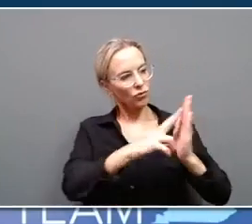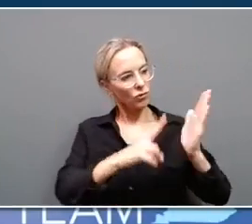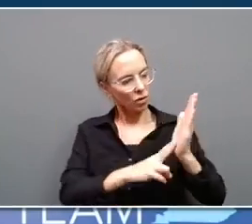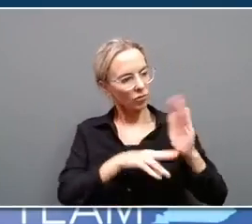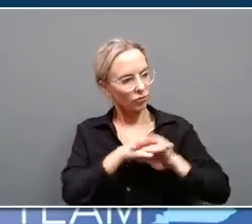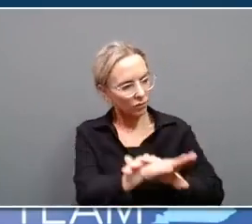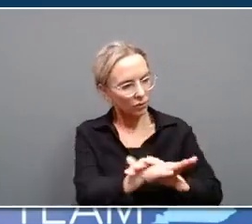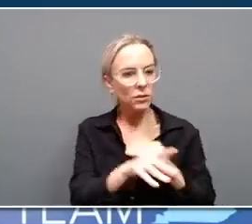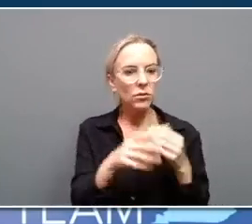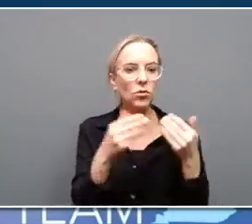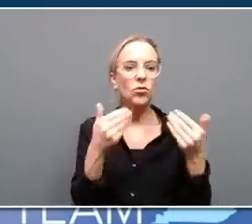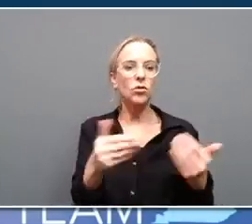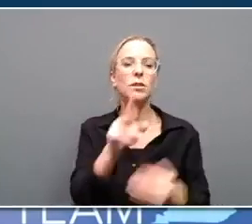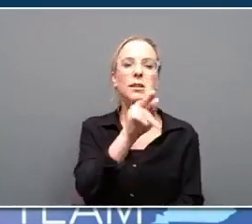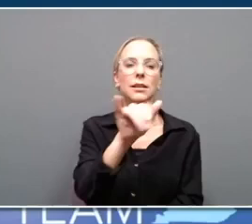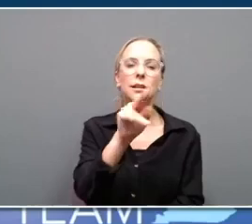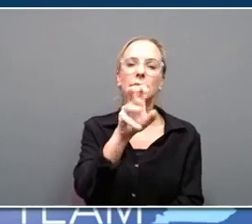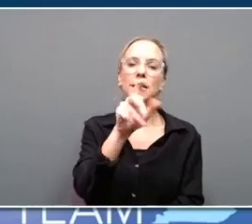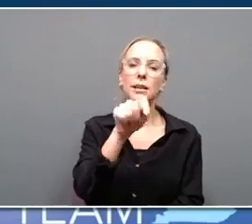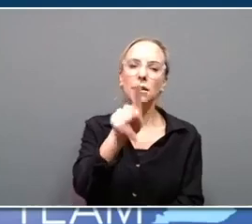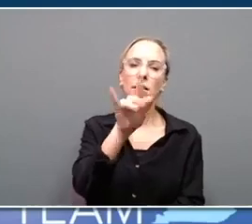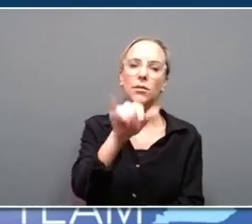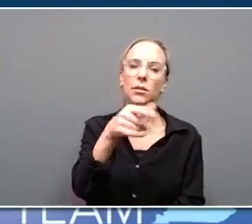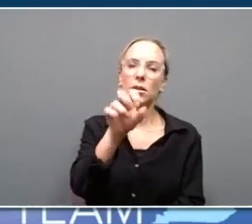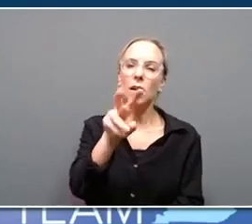connect.ky.gov, or you can call